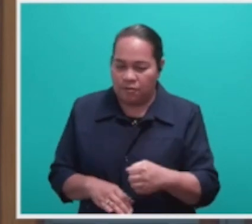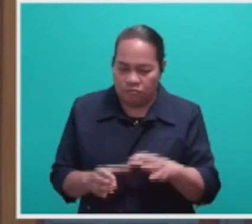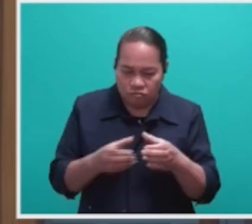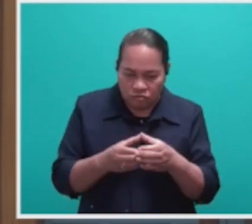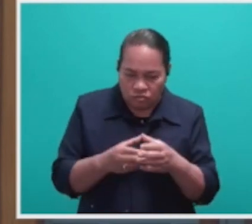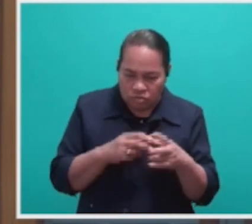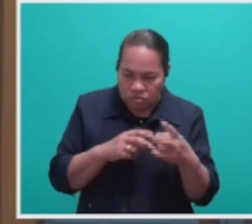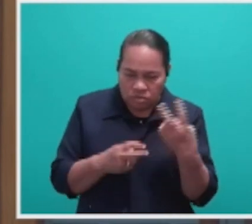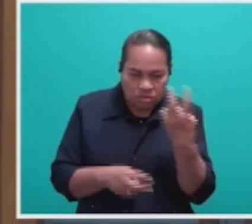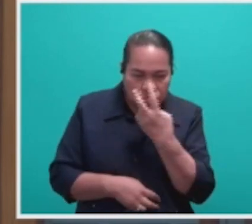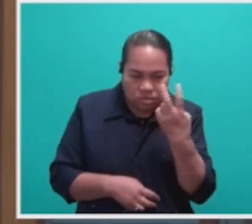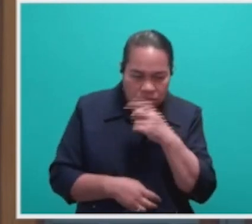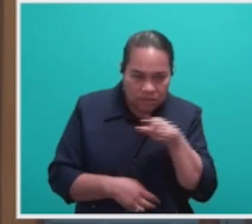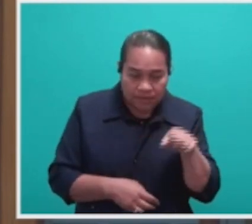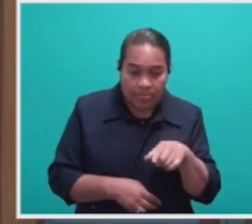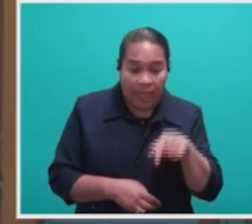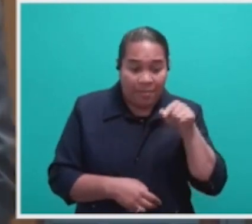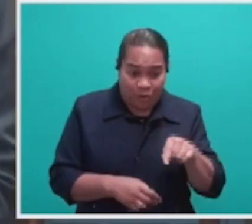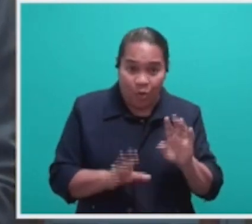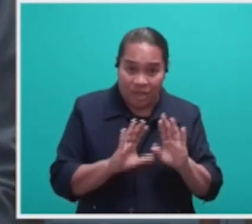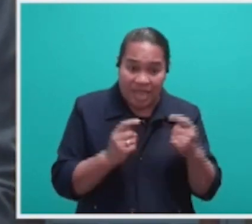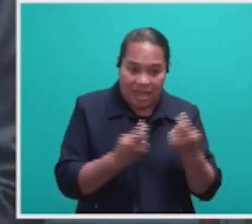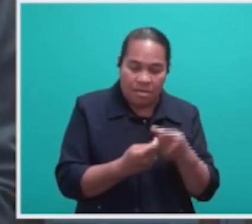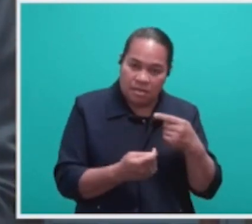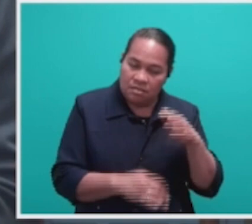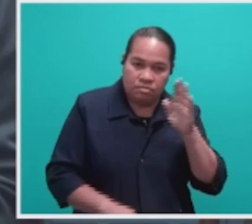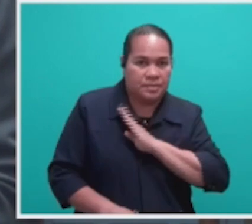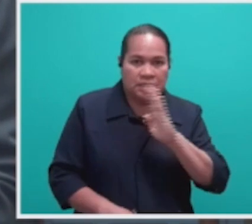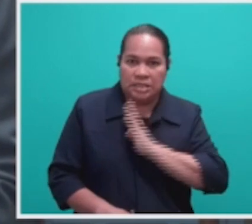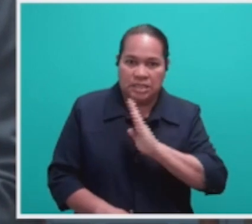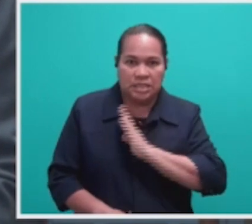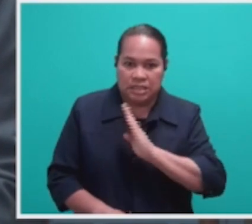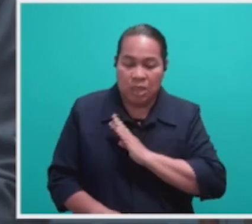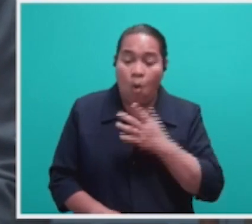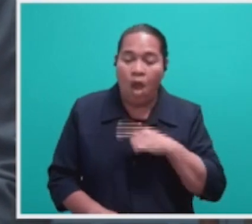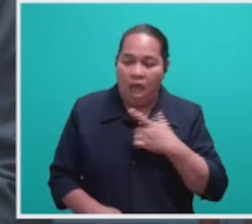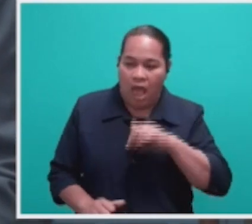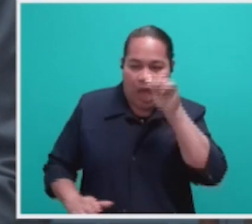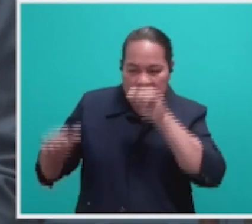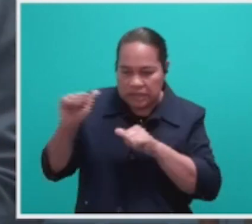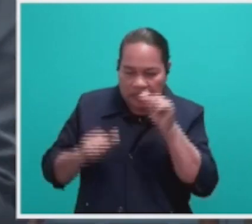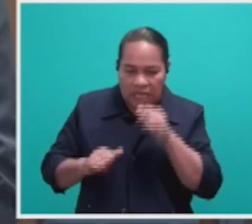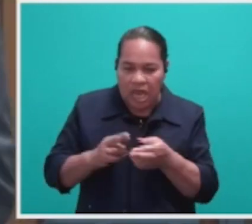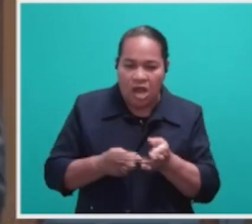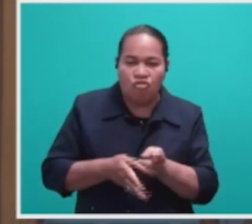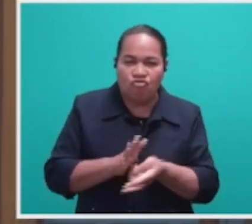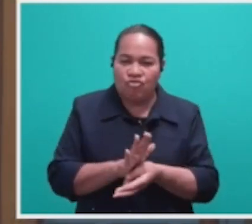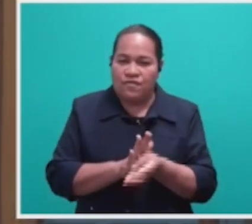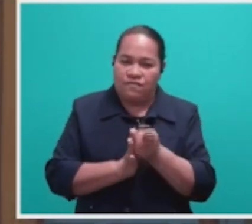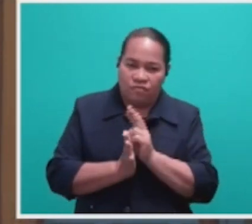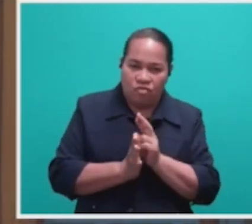Speaker, indeed, the task force has their hands full to also assess, review, monitor online fraudulent